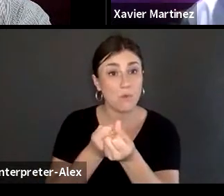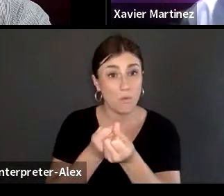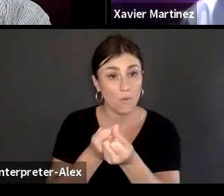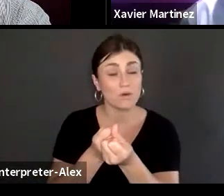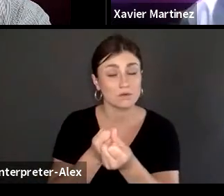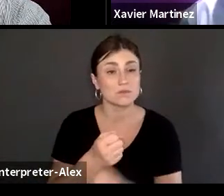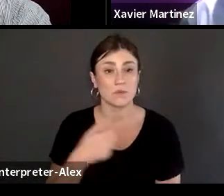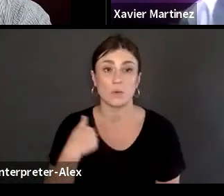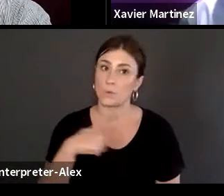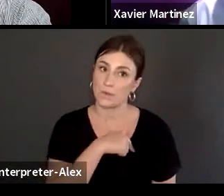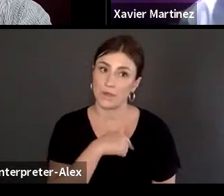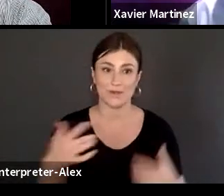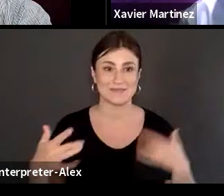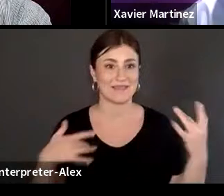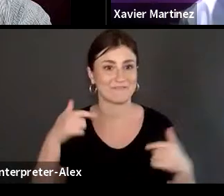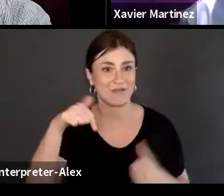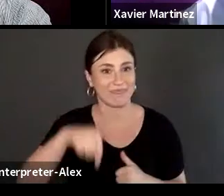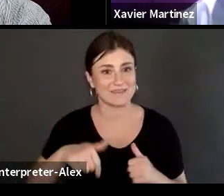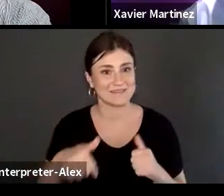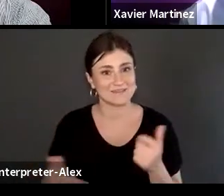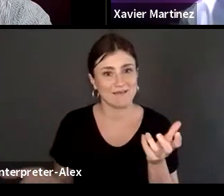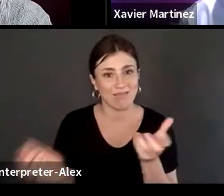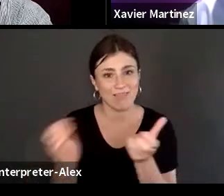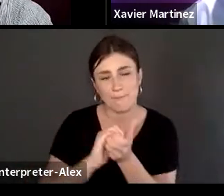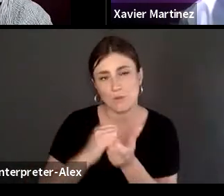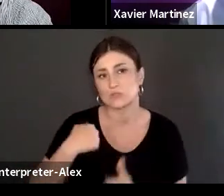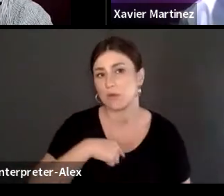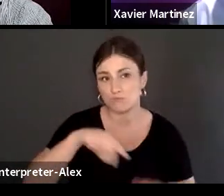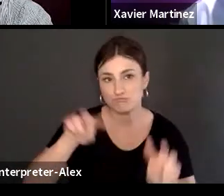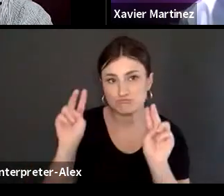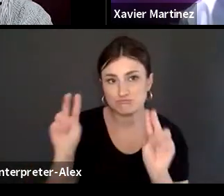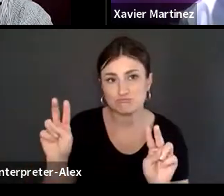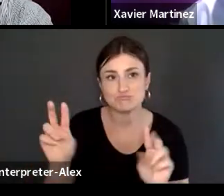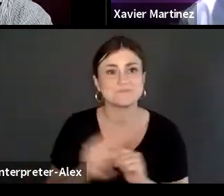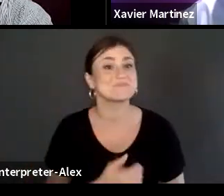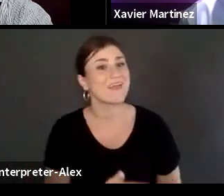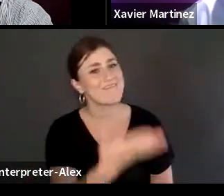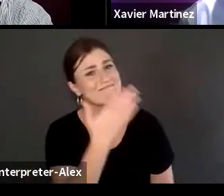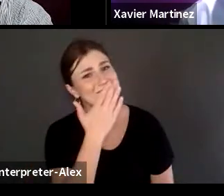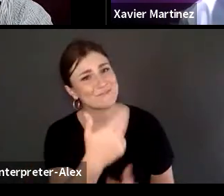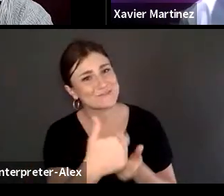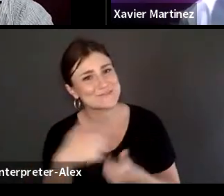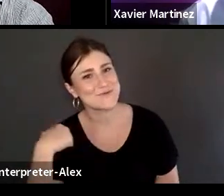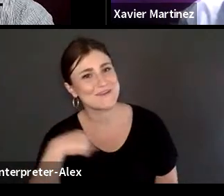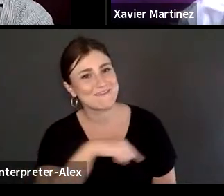this collaboration. So we look forward to it. Well, thank you for joining us tonight. We appreciate it.